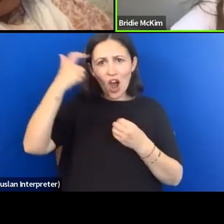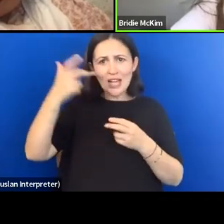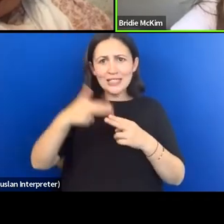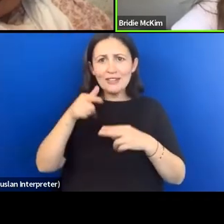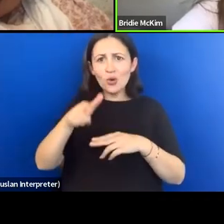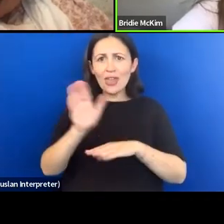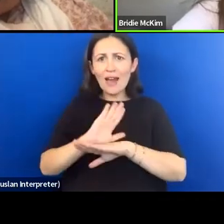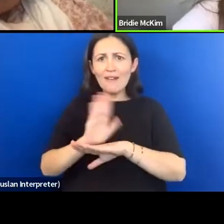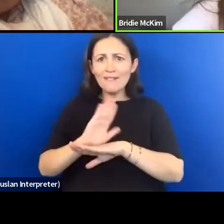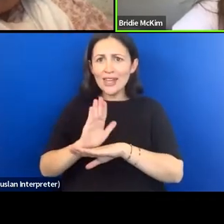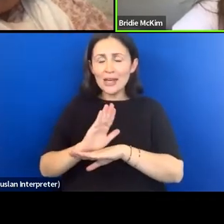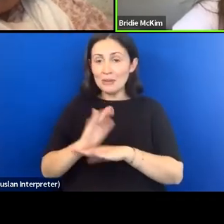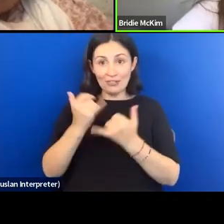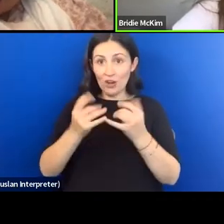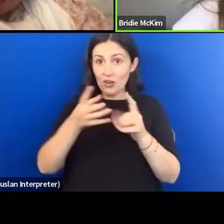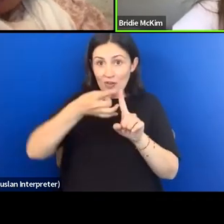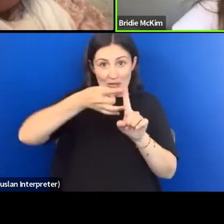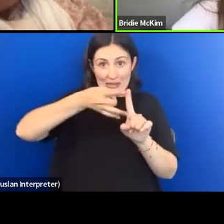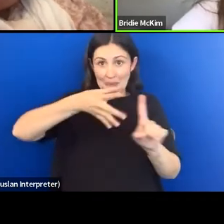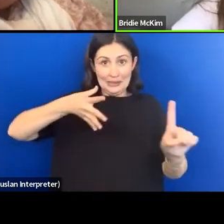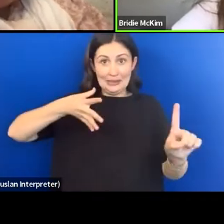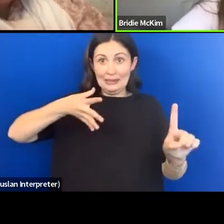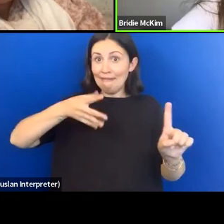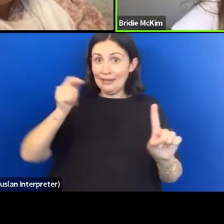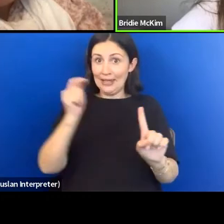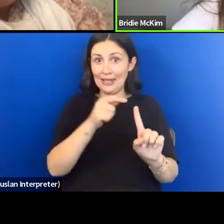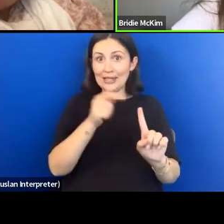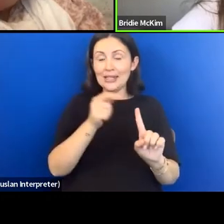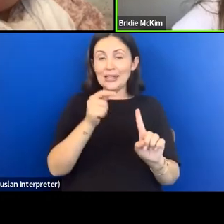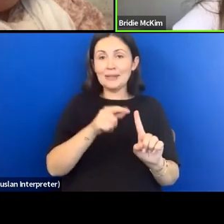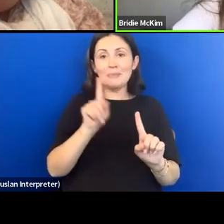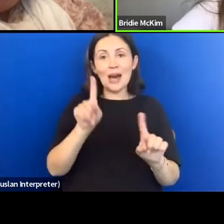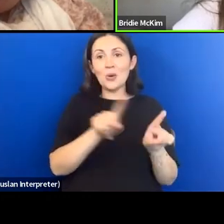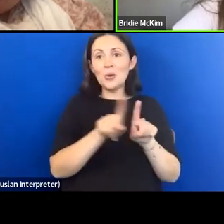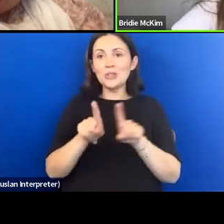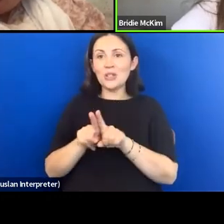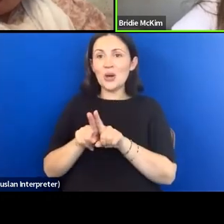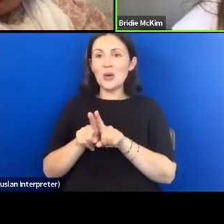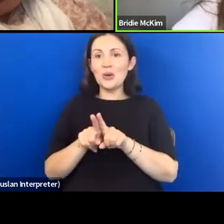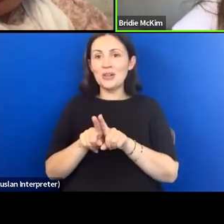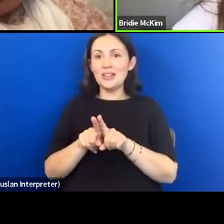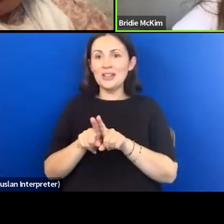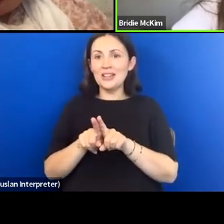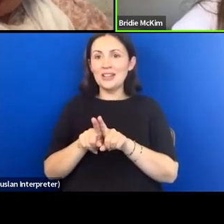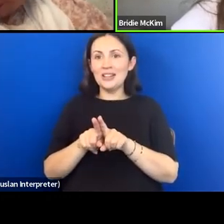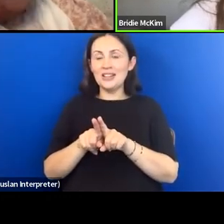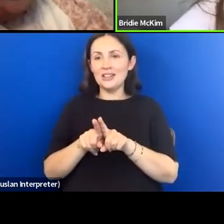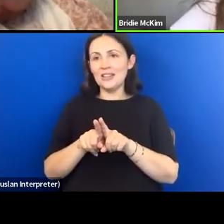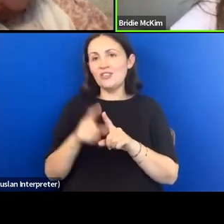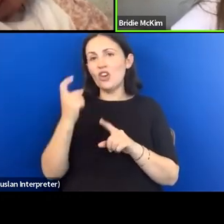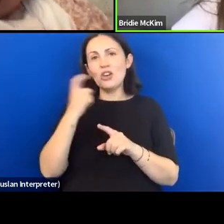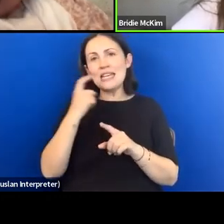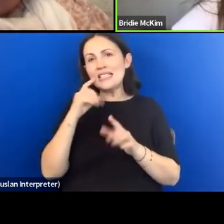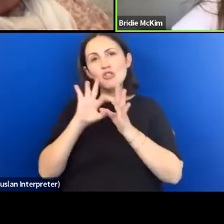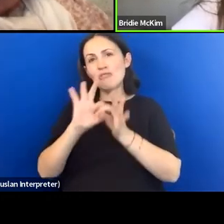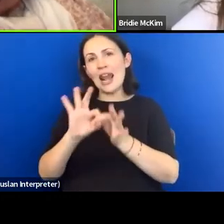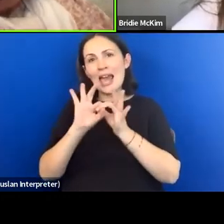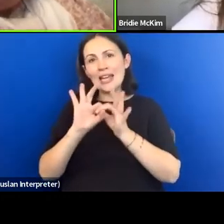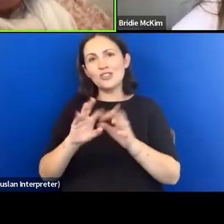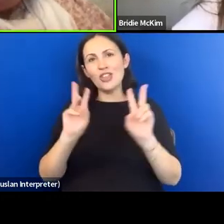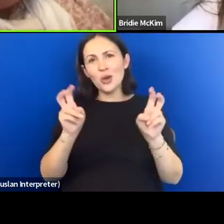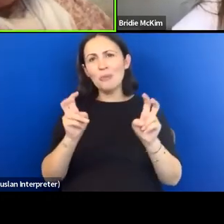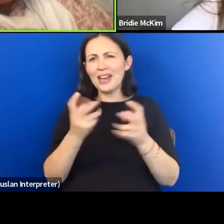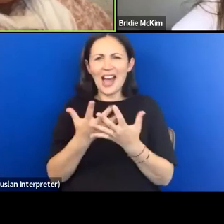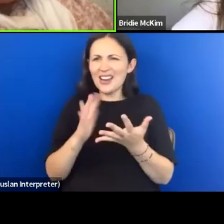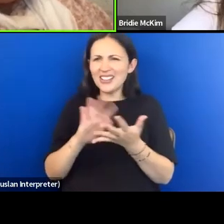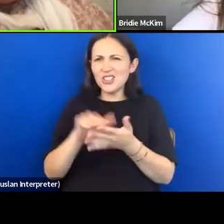so specific, but also like so, sounds a bit wanky, but so universal at the same time. Yeah. It's a